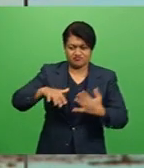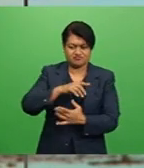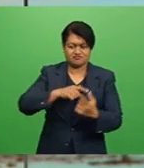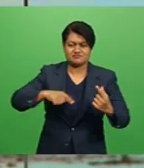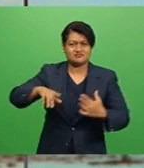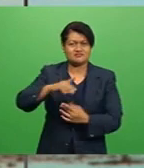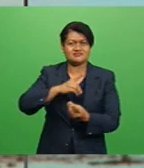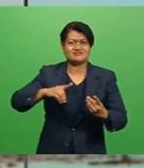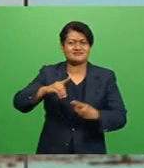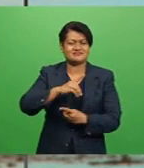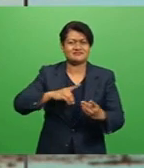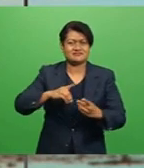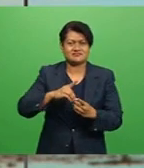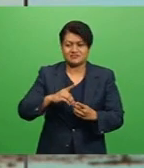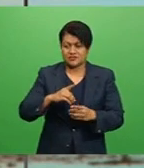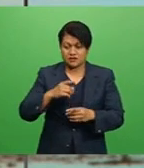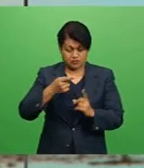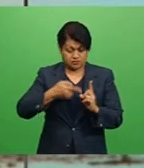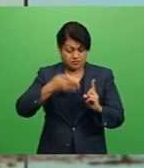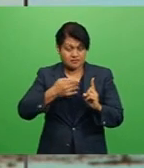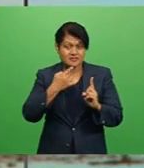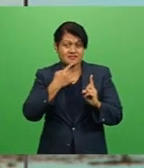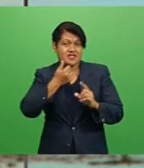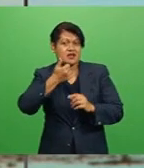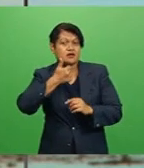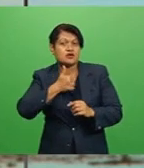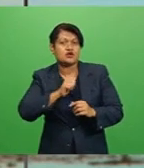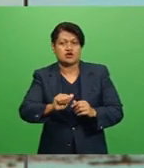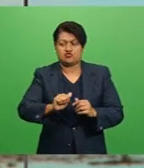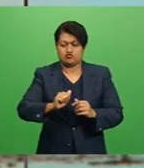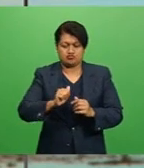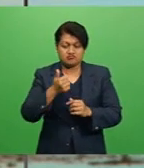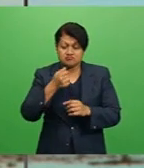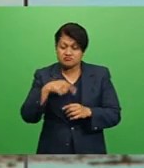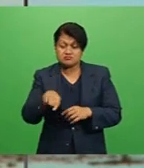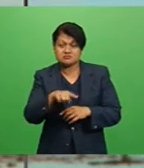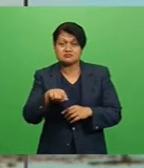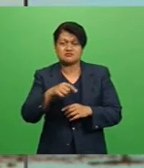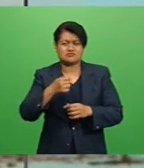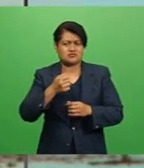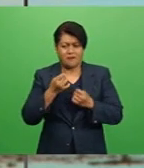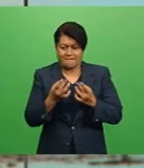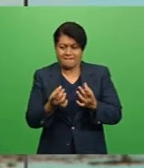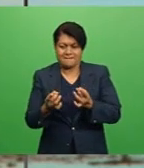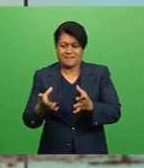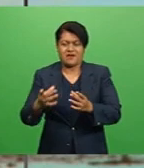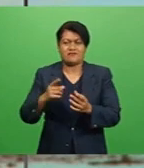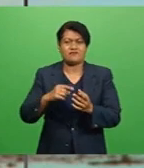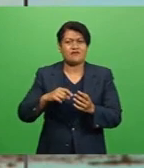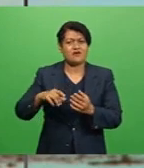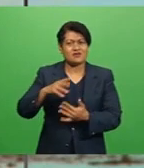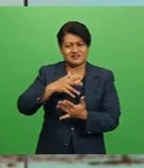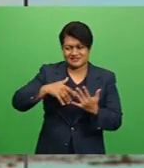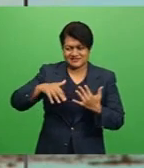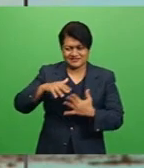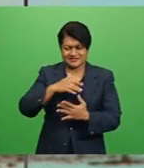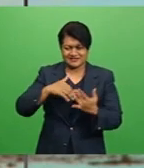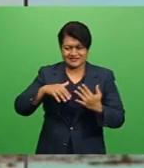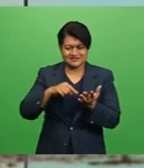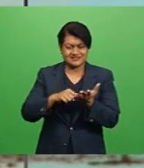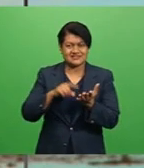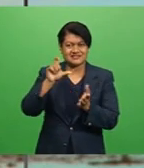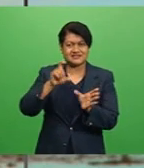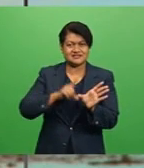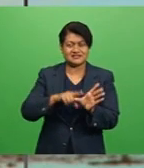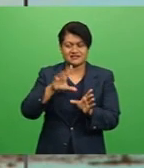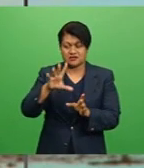his authority to ensure that all villages were prepared well for the Category 5 tropical cyclone Yasa. Nausu says 2 houses in the village